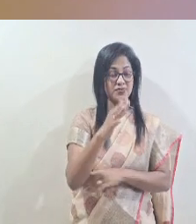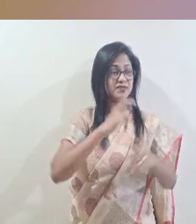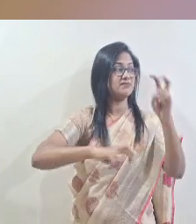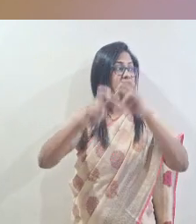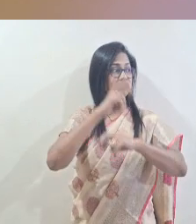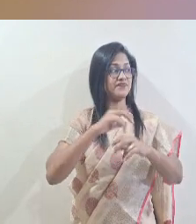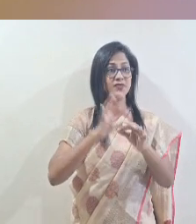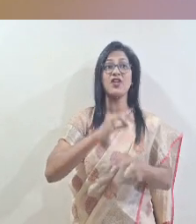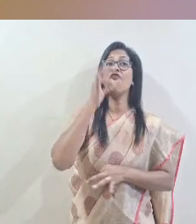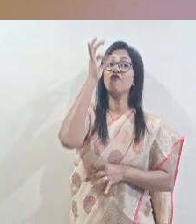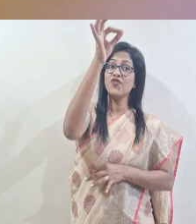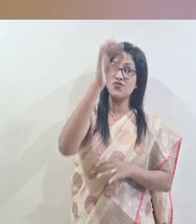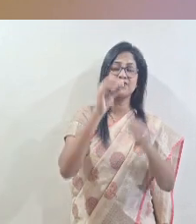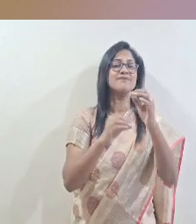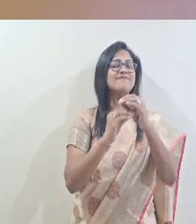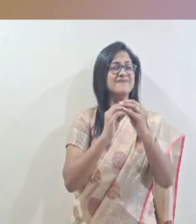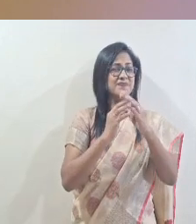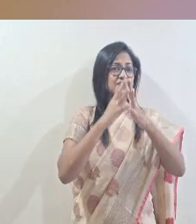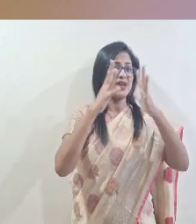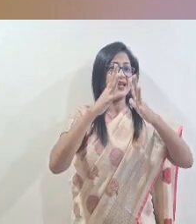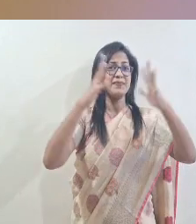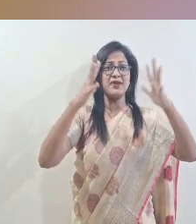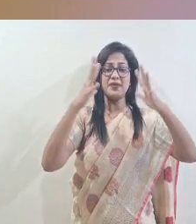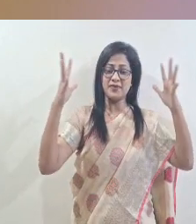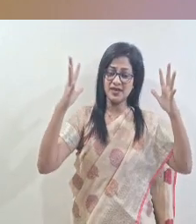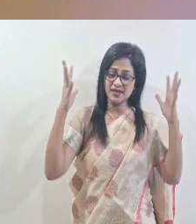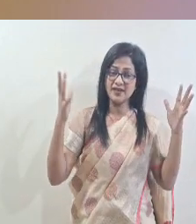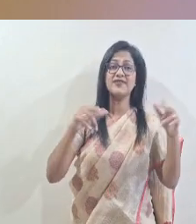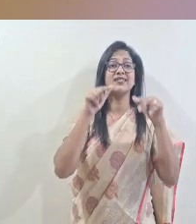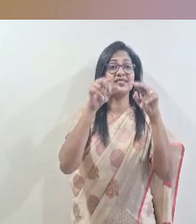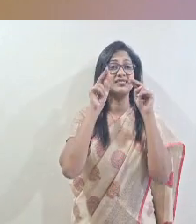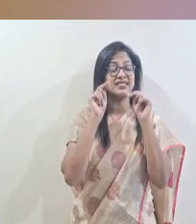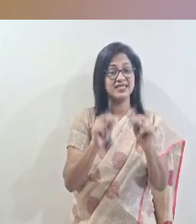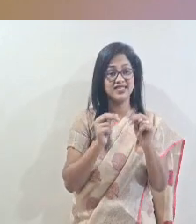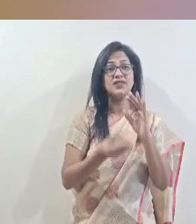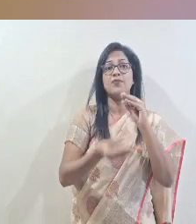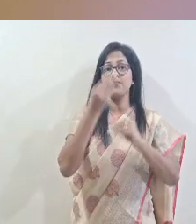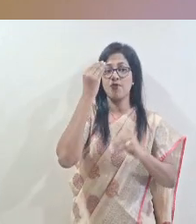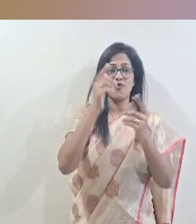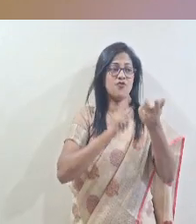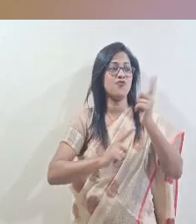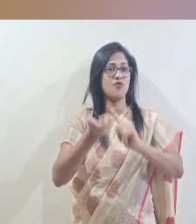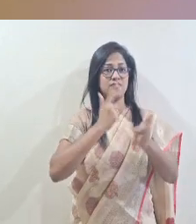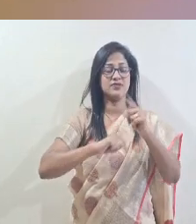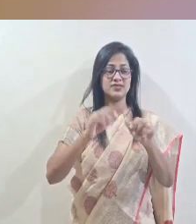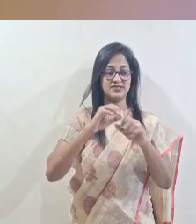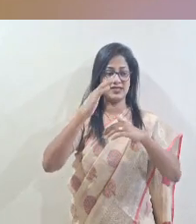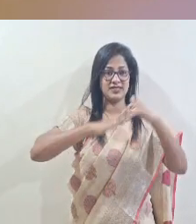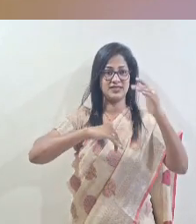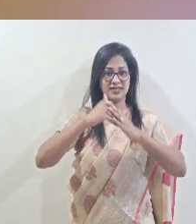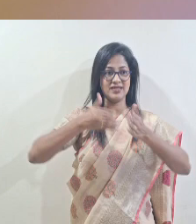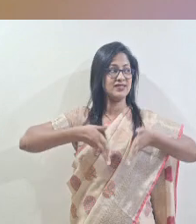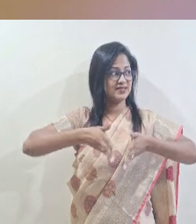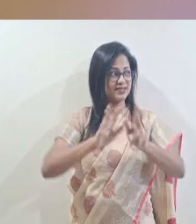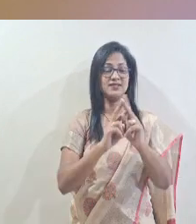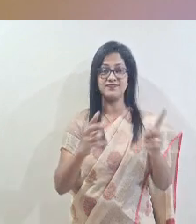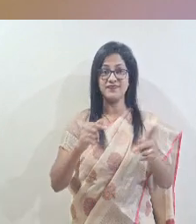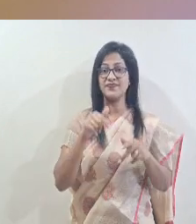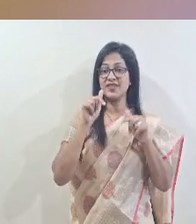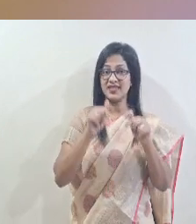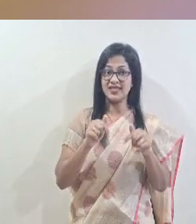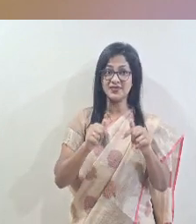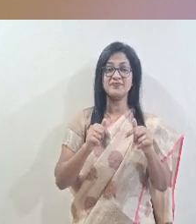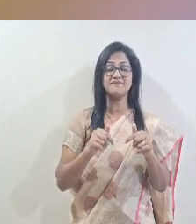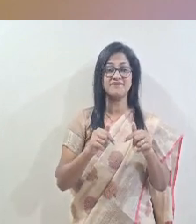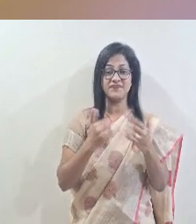future, it is going to rise, and for that we will be needing more logistic infrastructure. As per the current scenario, out